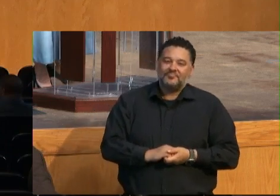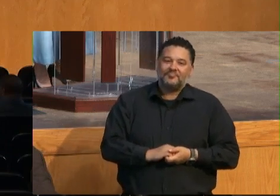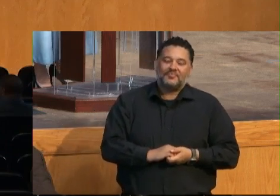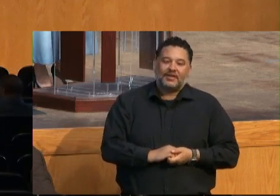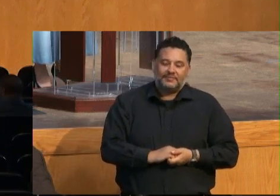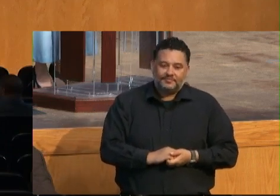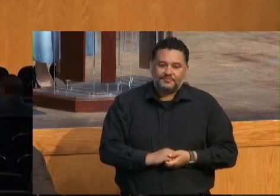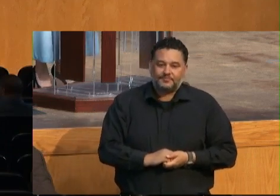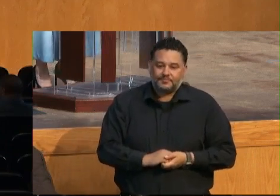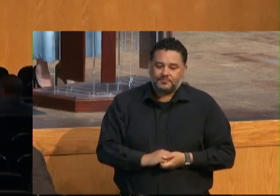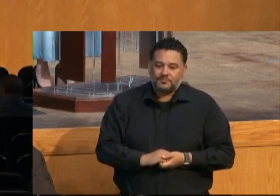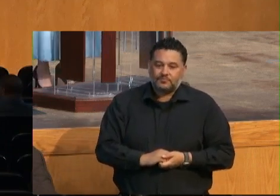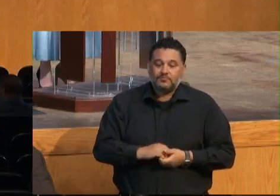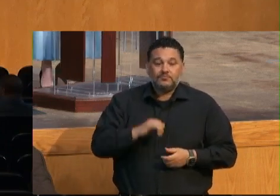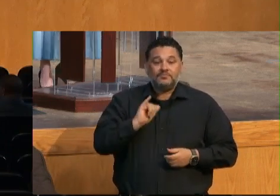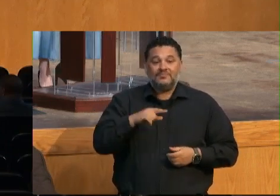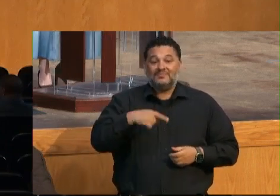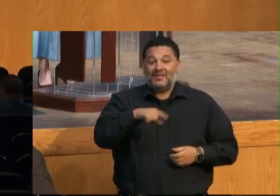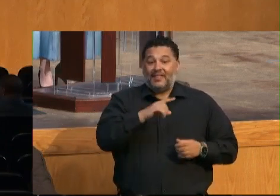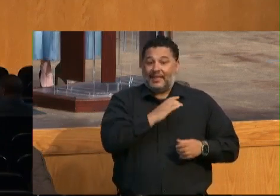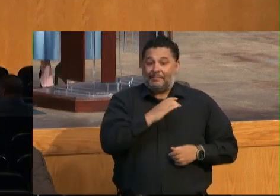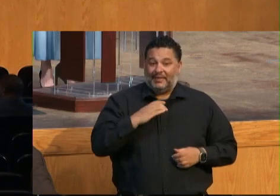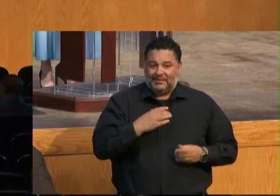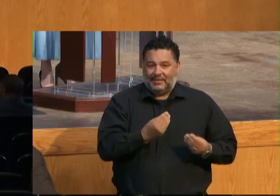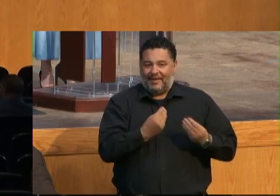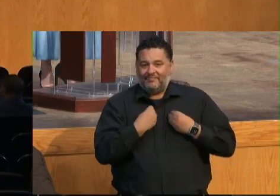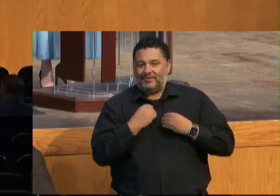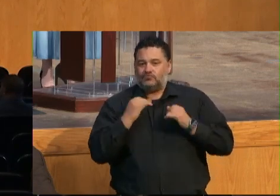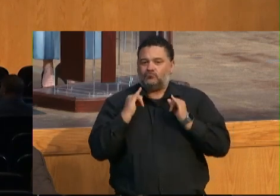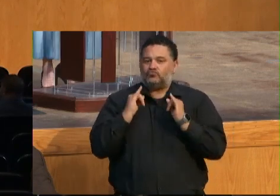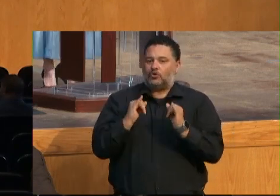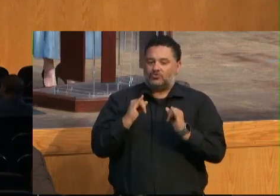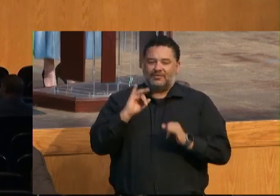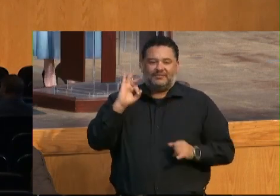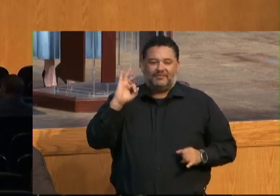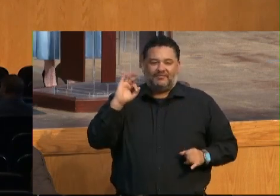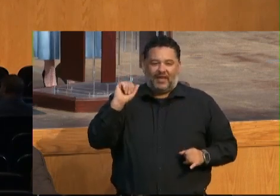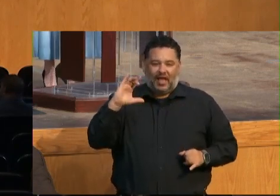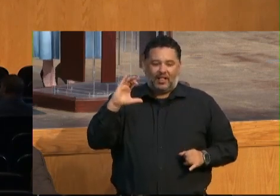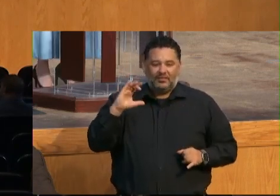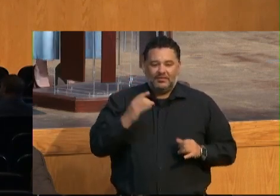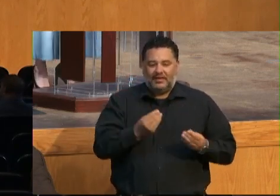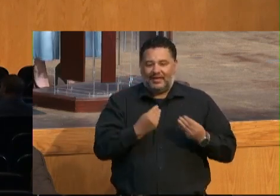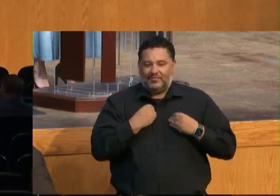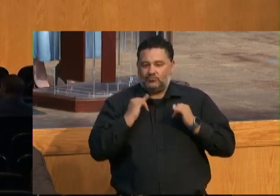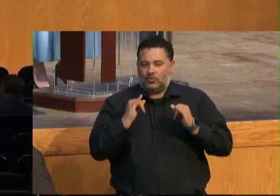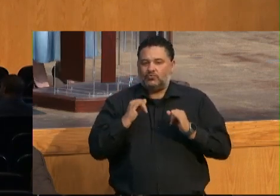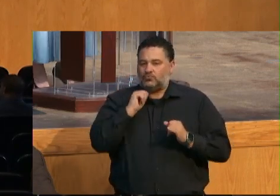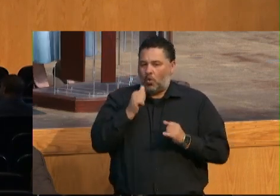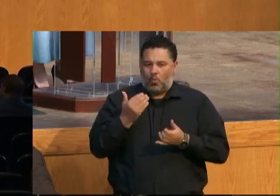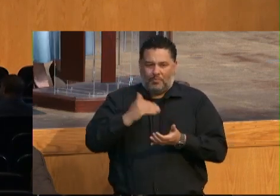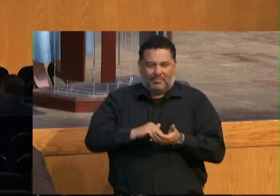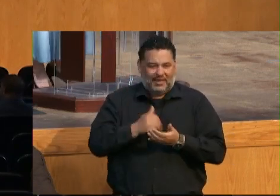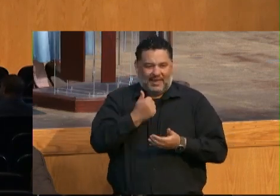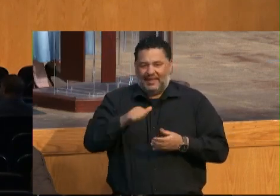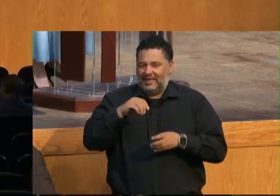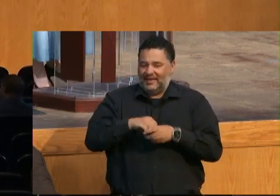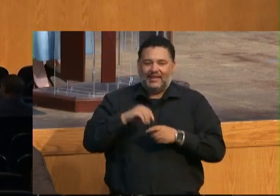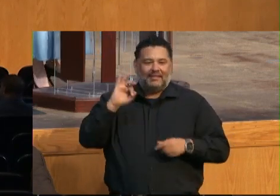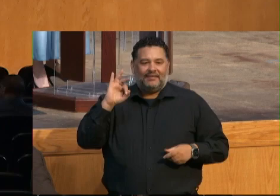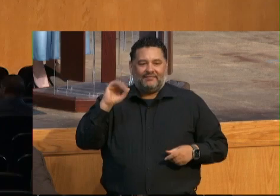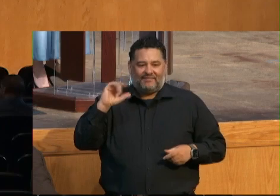The committee gave me some instructions. The faculty give me instructions. Don't repeat anything at the faculty meeting that